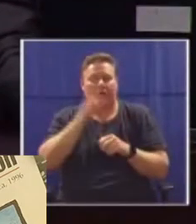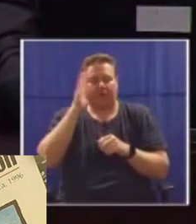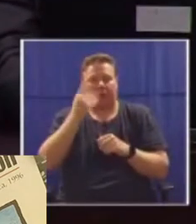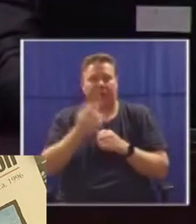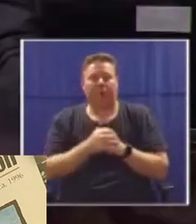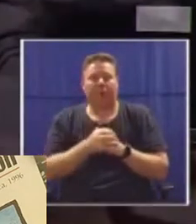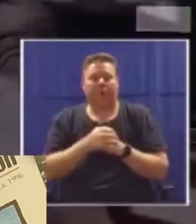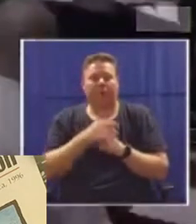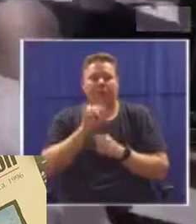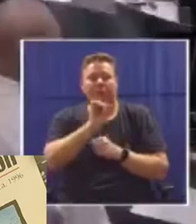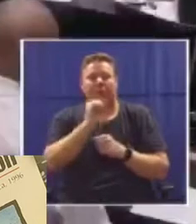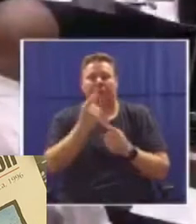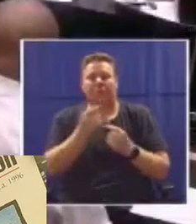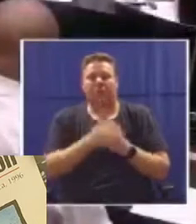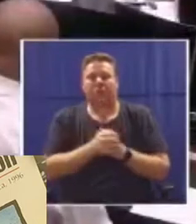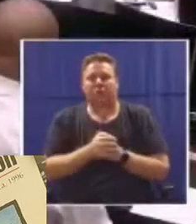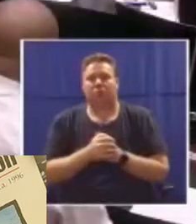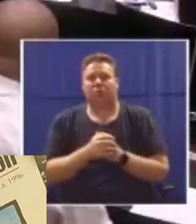Yeshua. Amen.